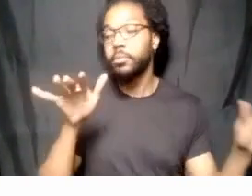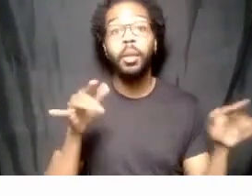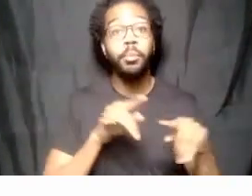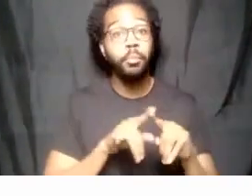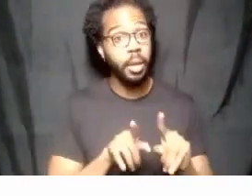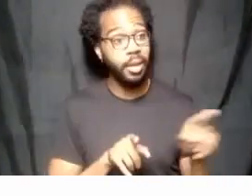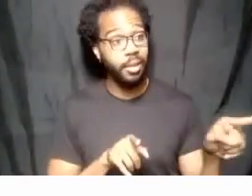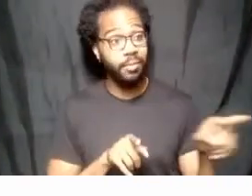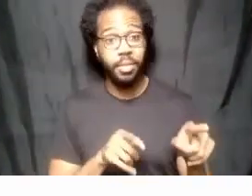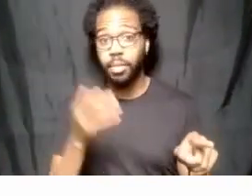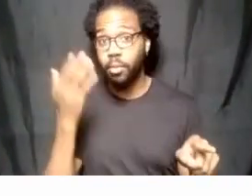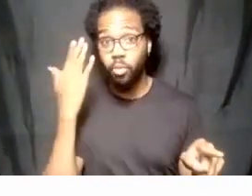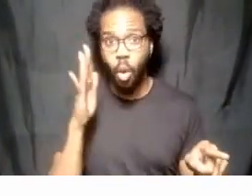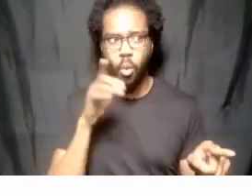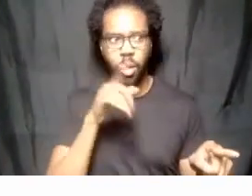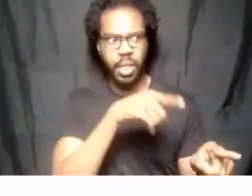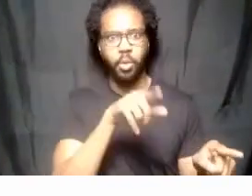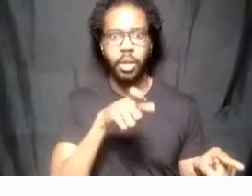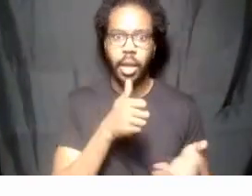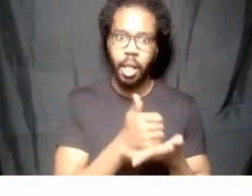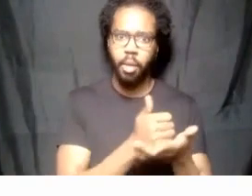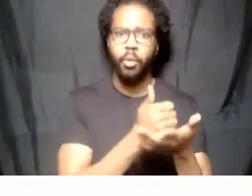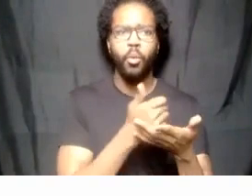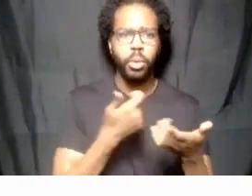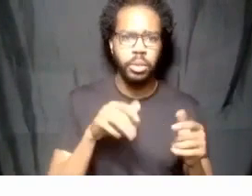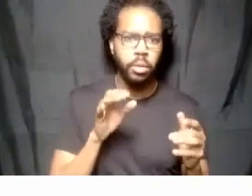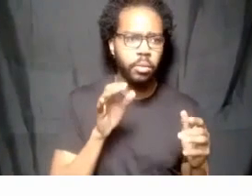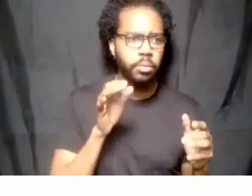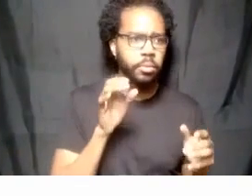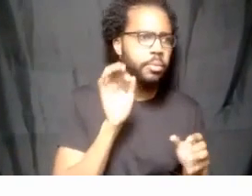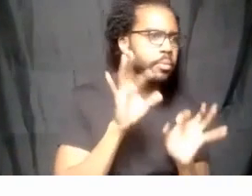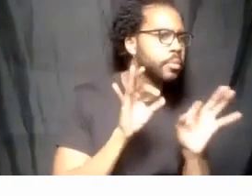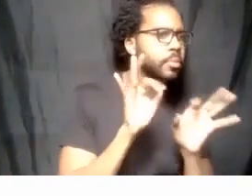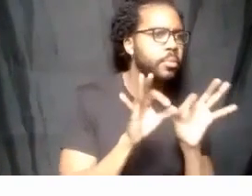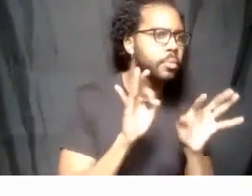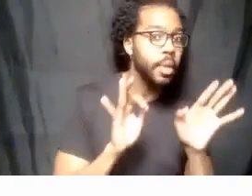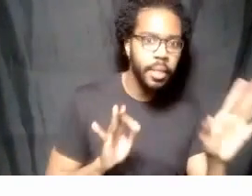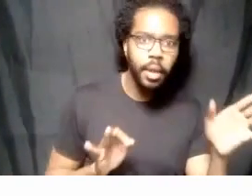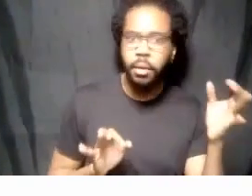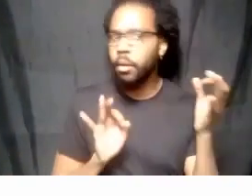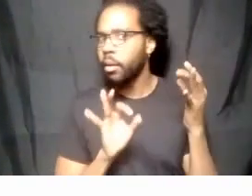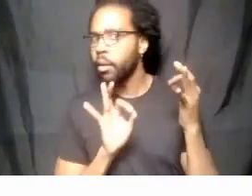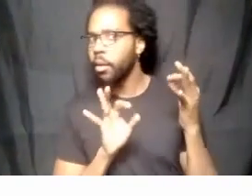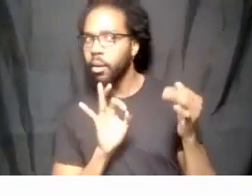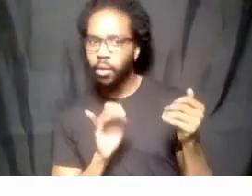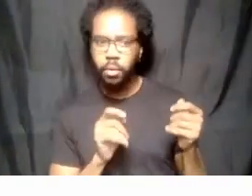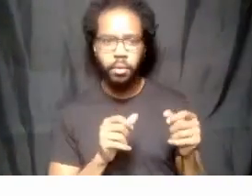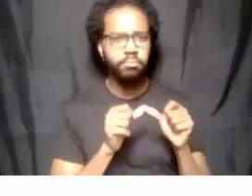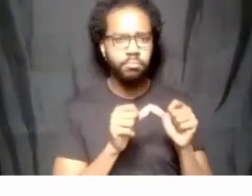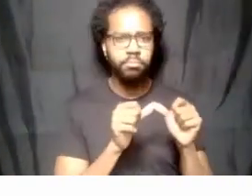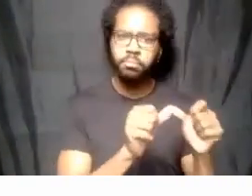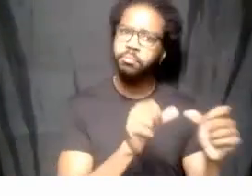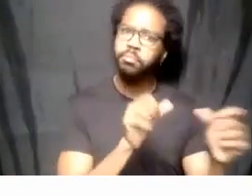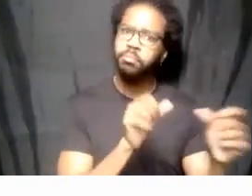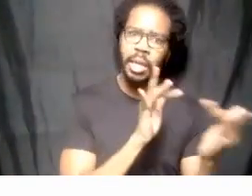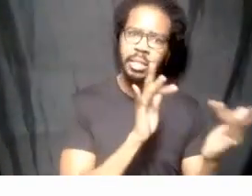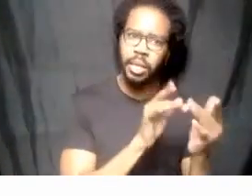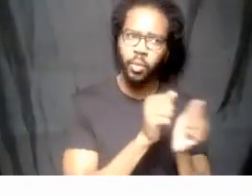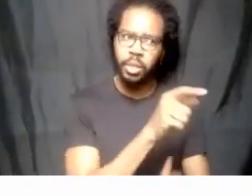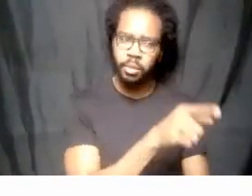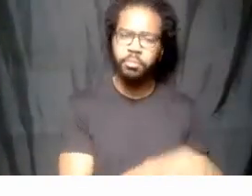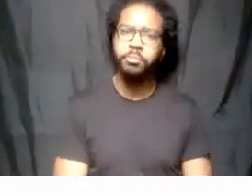know, if they need help, we're in their ear. They're in our ear. We're constantly in contact with these people.